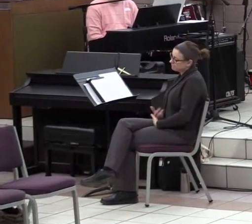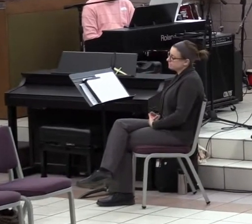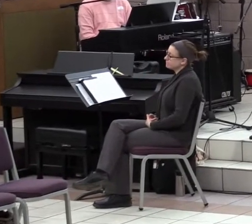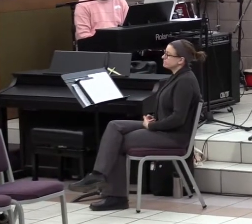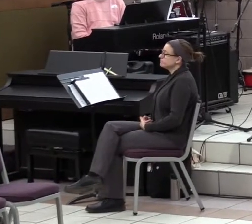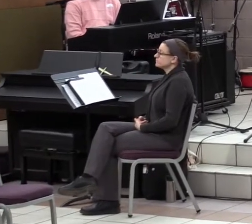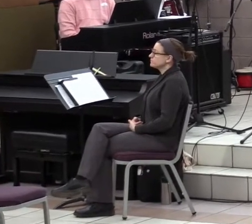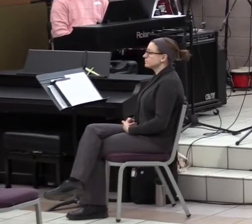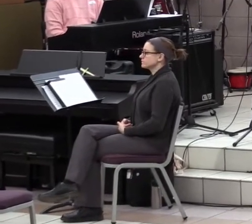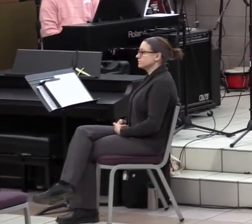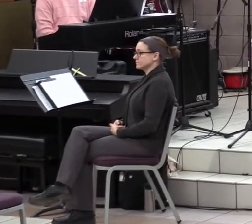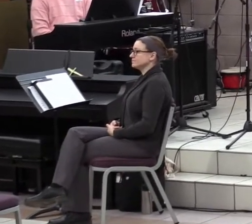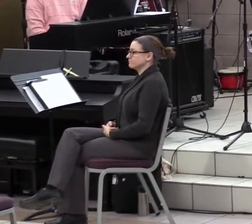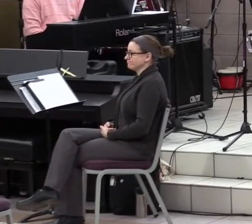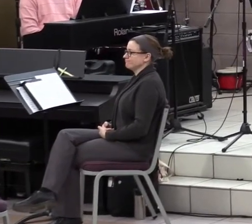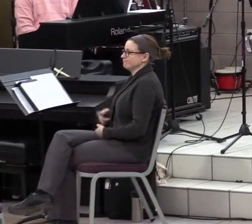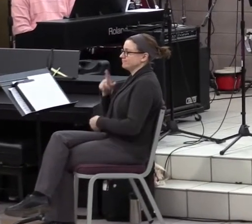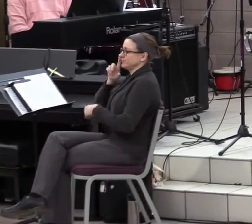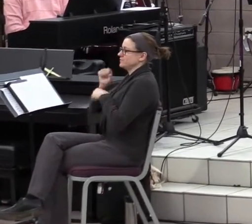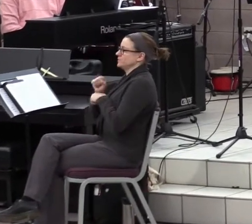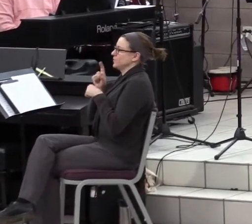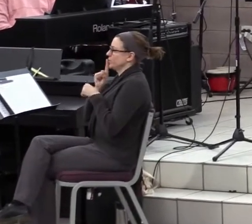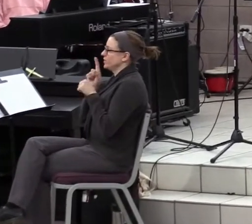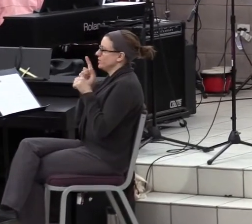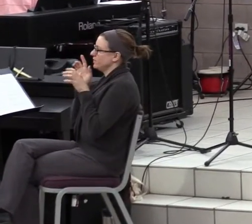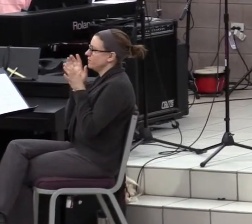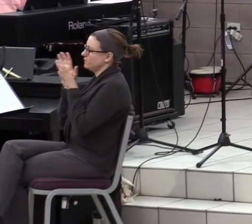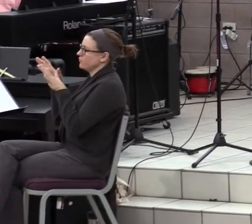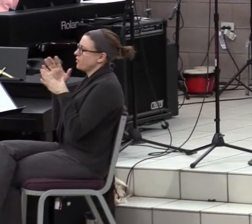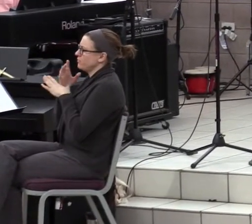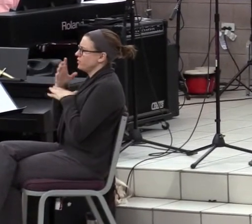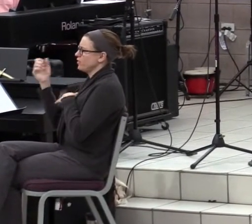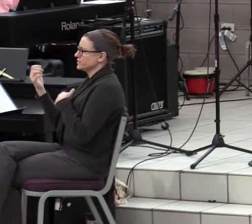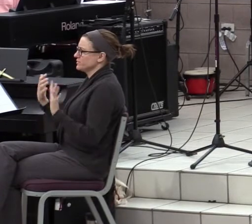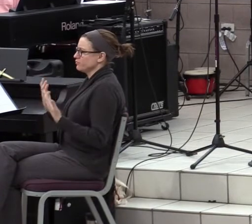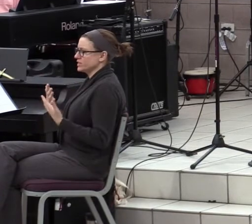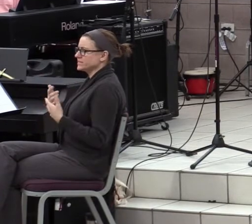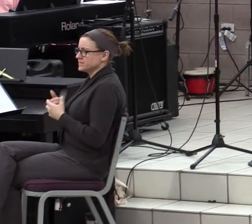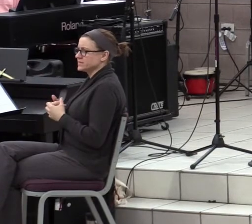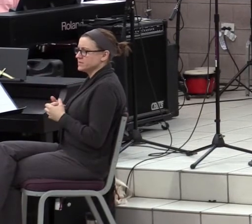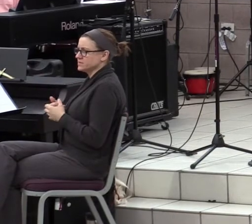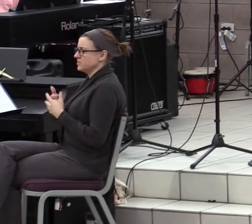Good morning. It is indeed an incredibly awesome presence to be here with you.